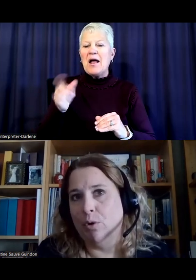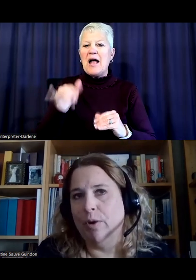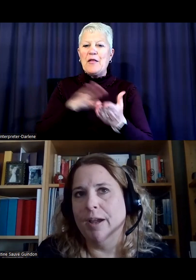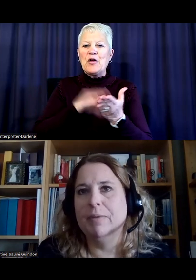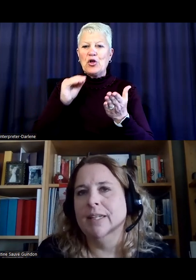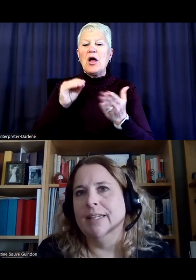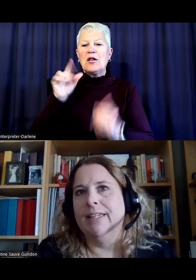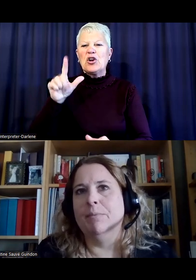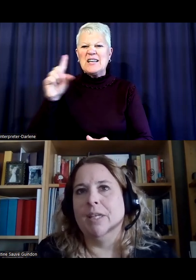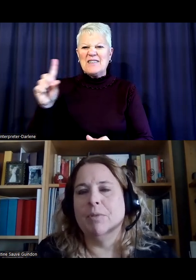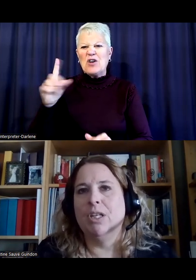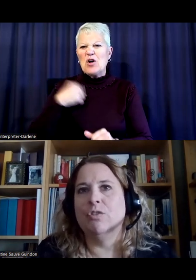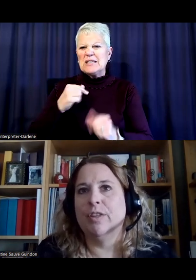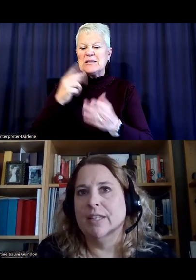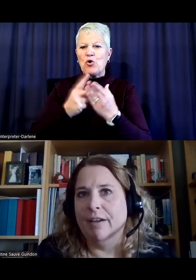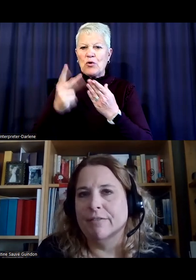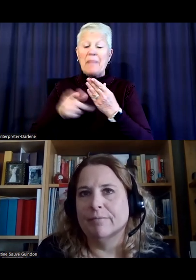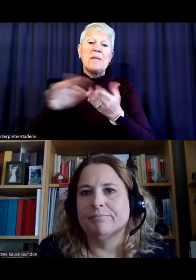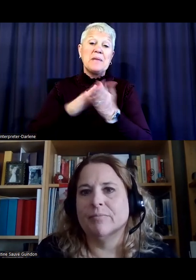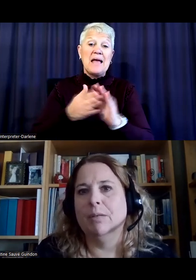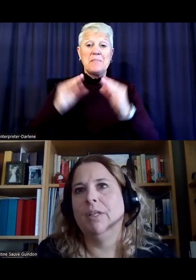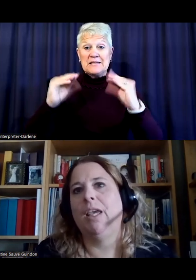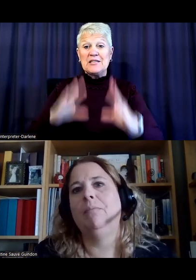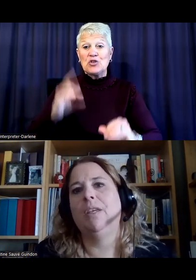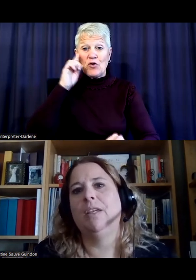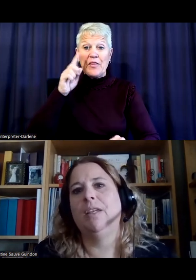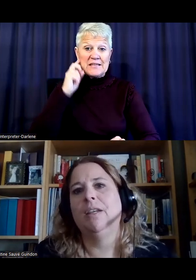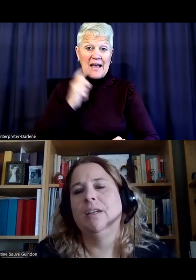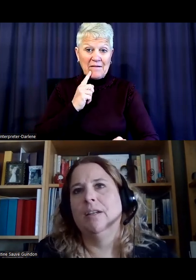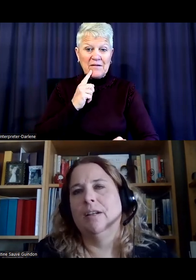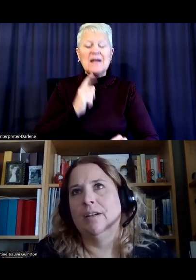difficulties program. He became a teacher for the deaf. He became